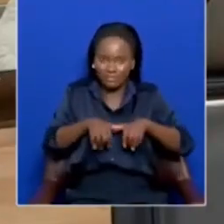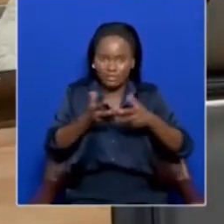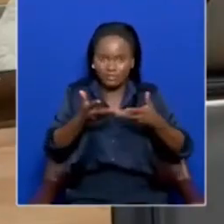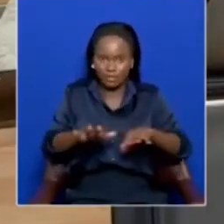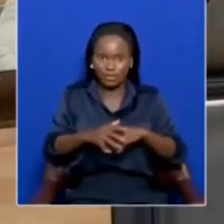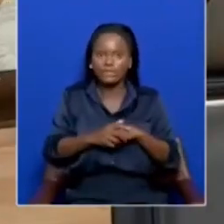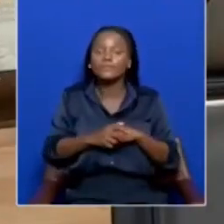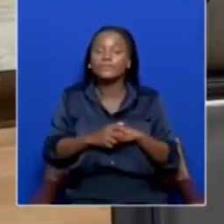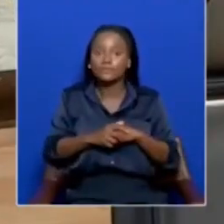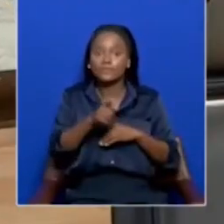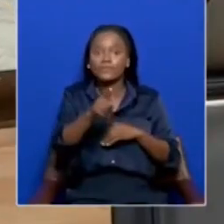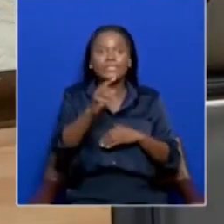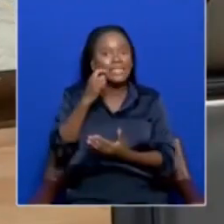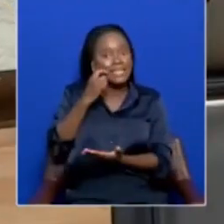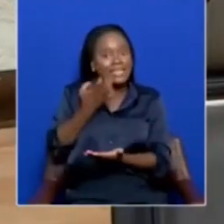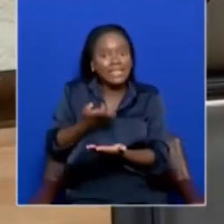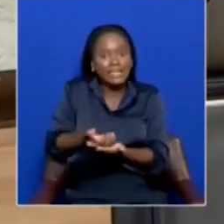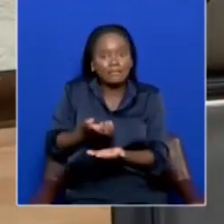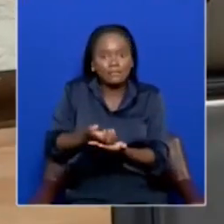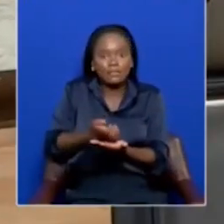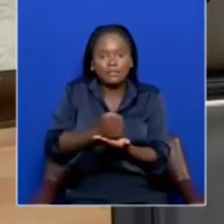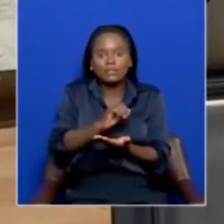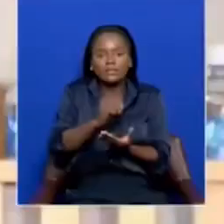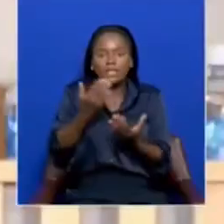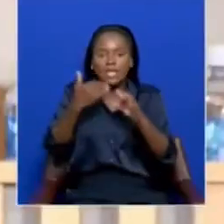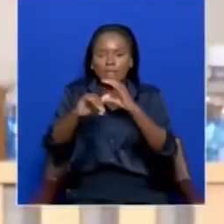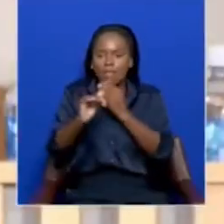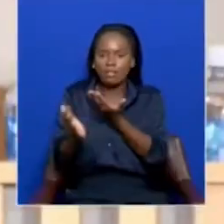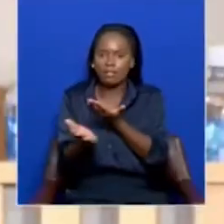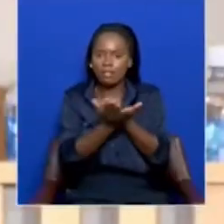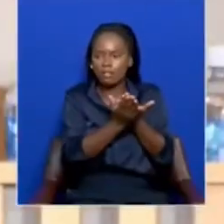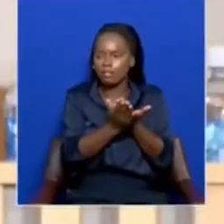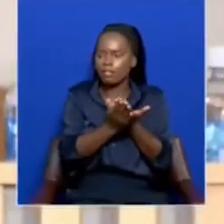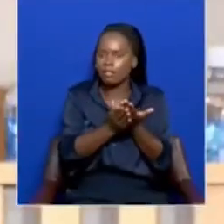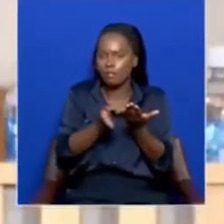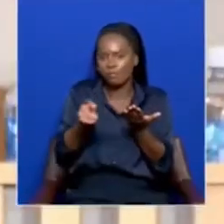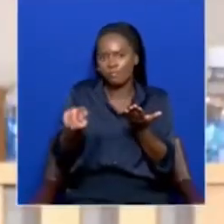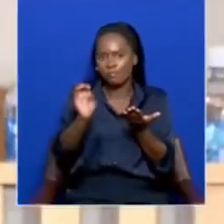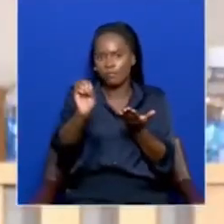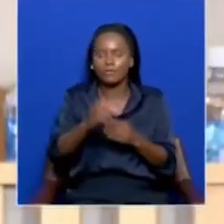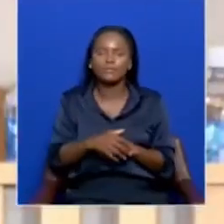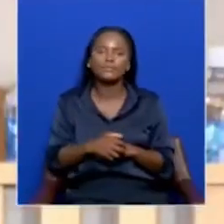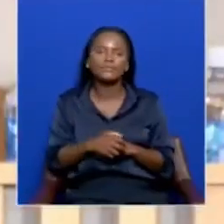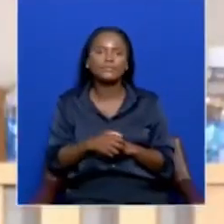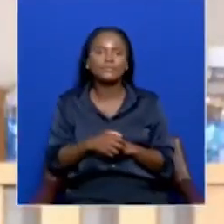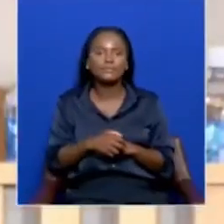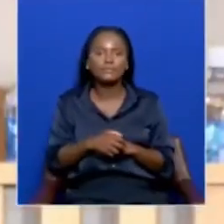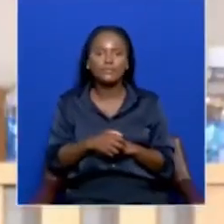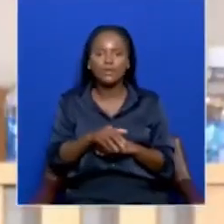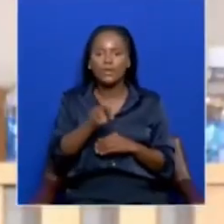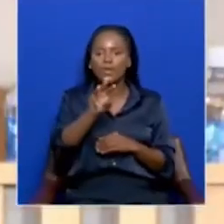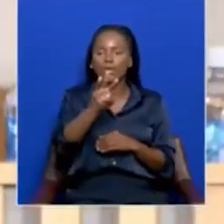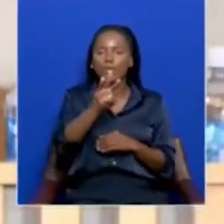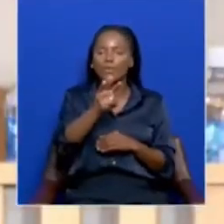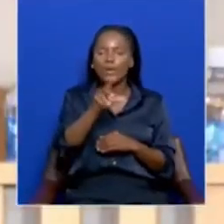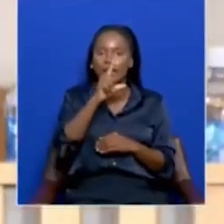as We1. Before we go to We1, just to correct for